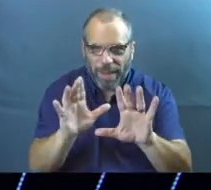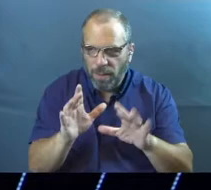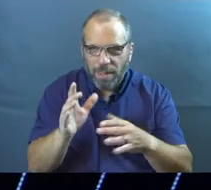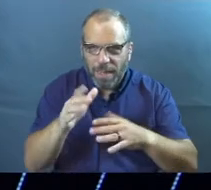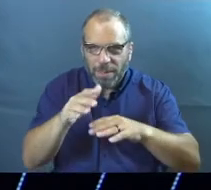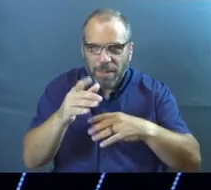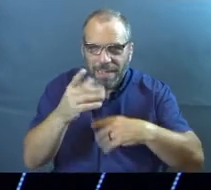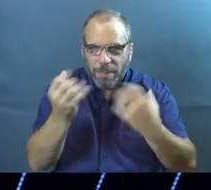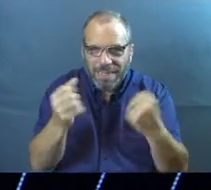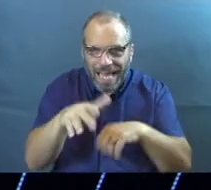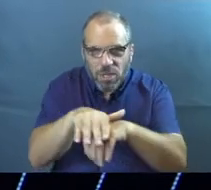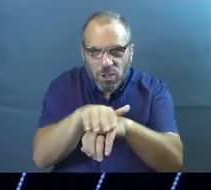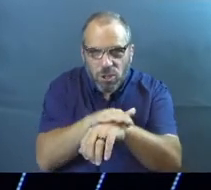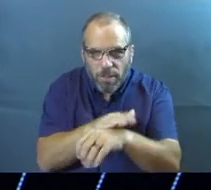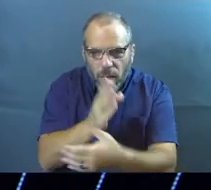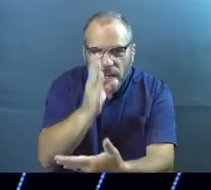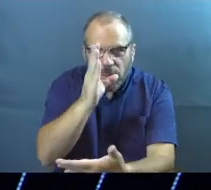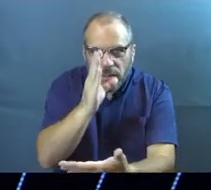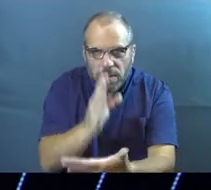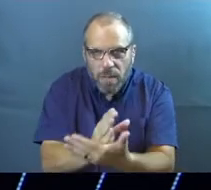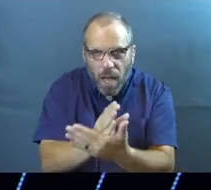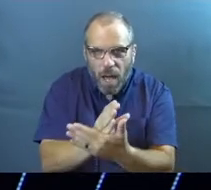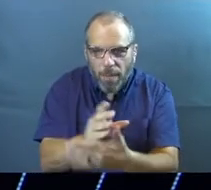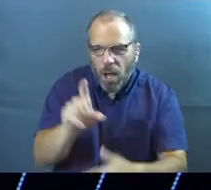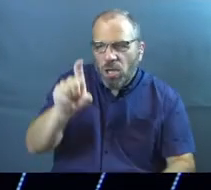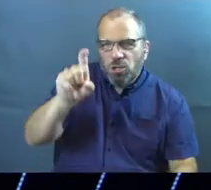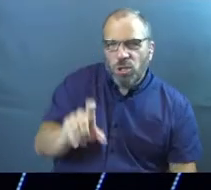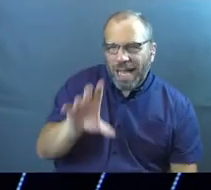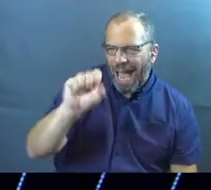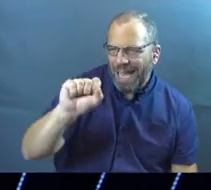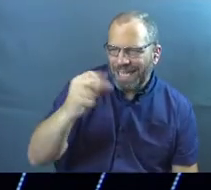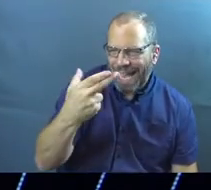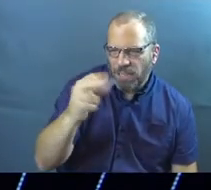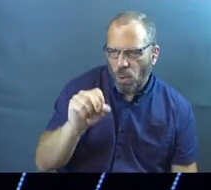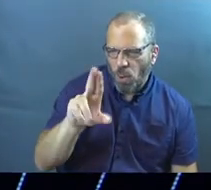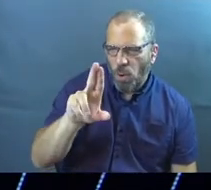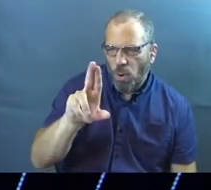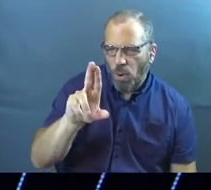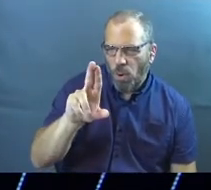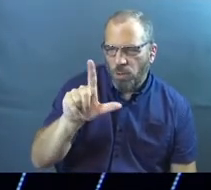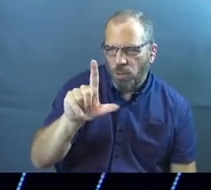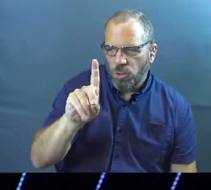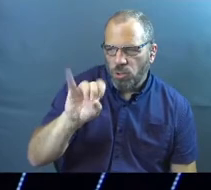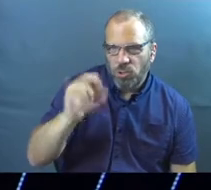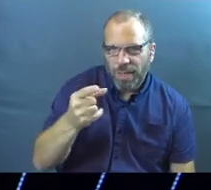enough? Stop shooting all over yourself.